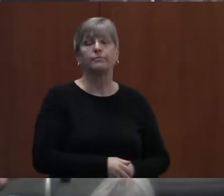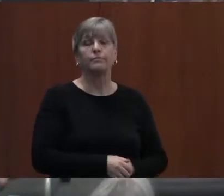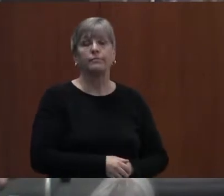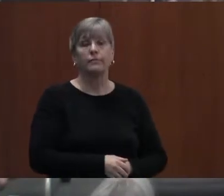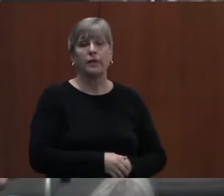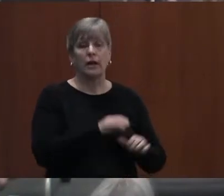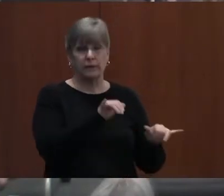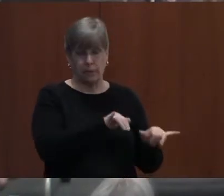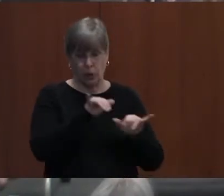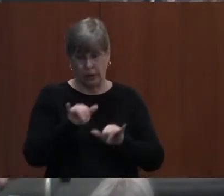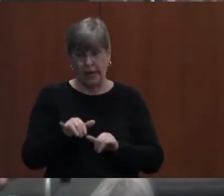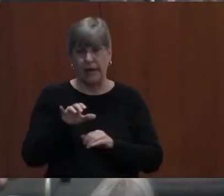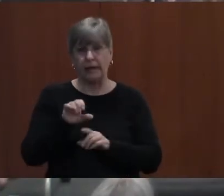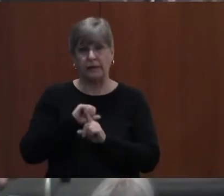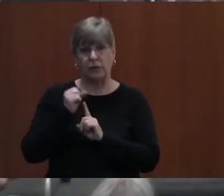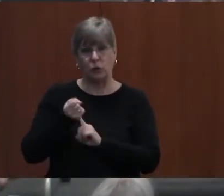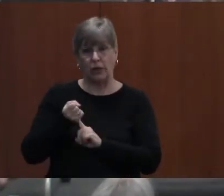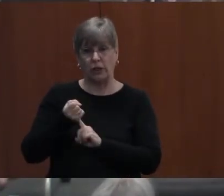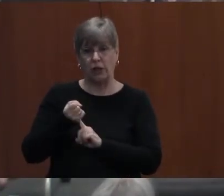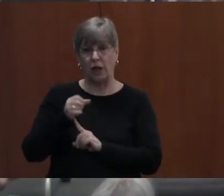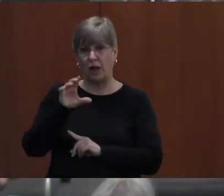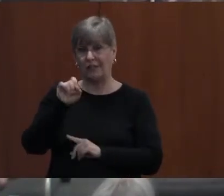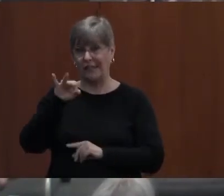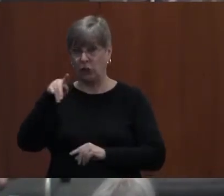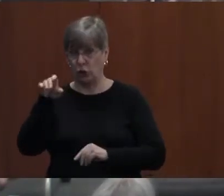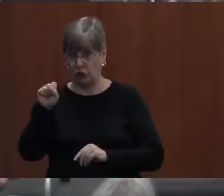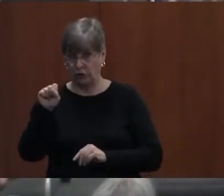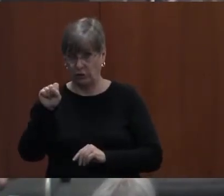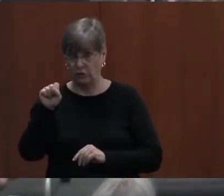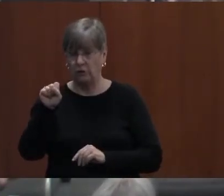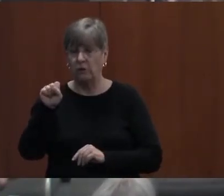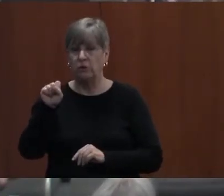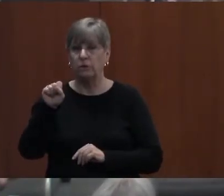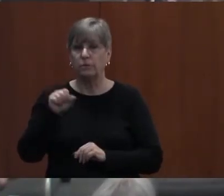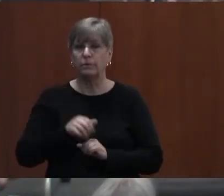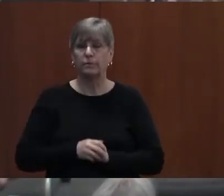And similarly, in the case of seizures, the